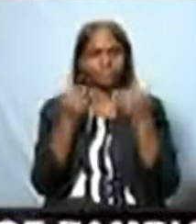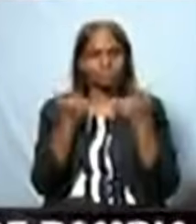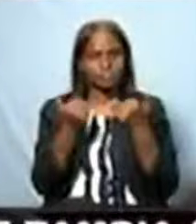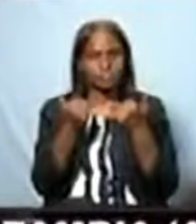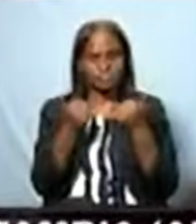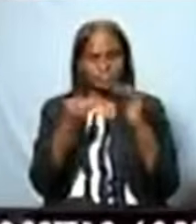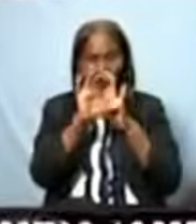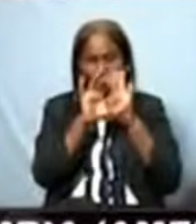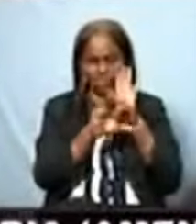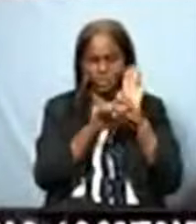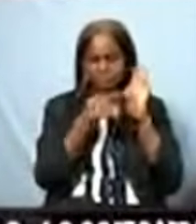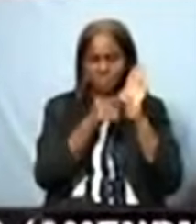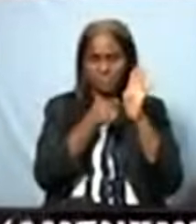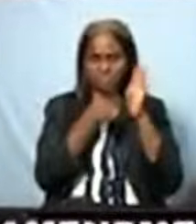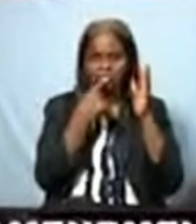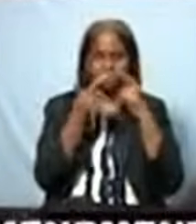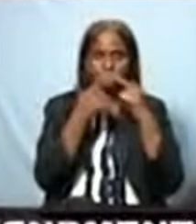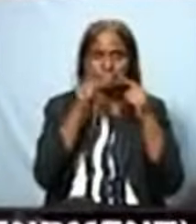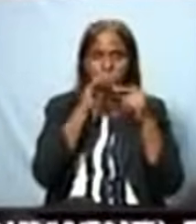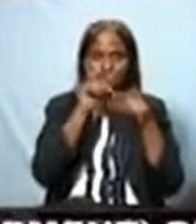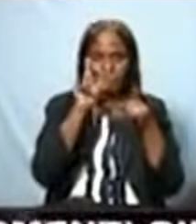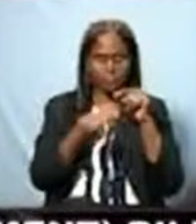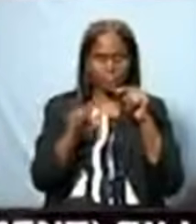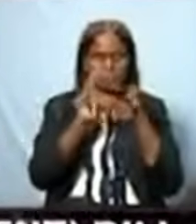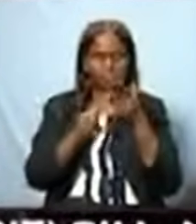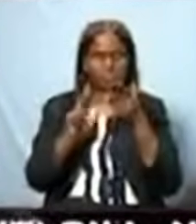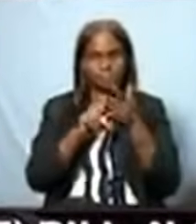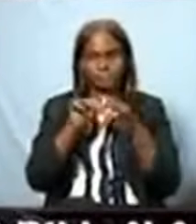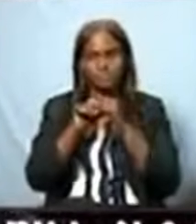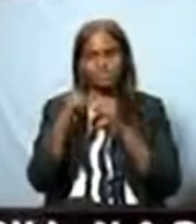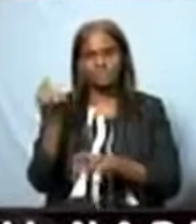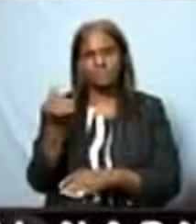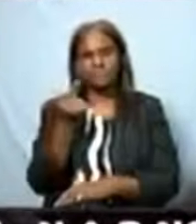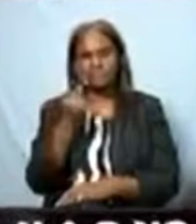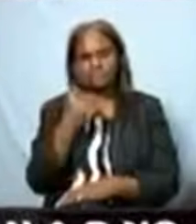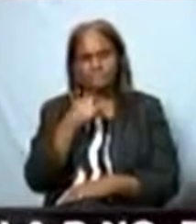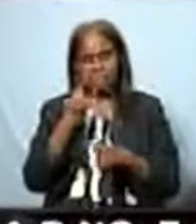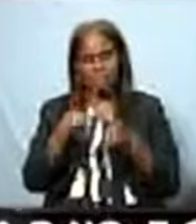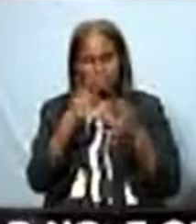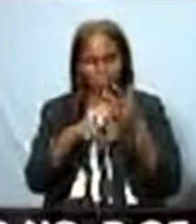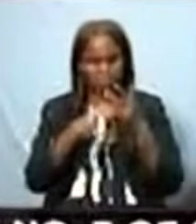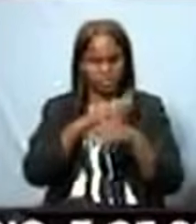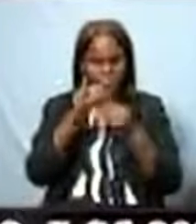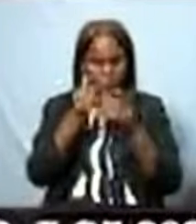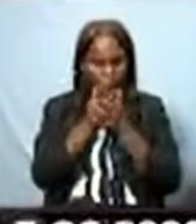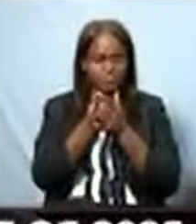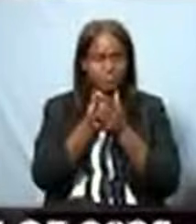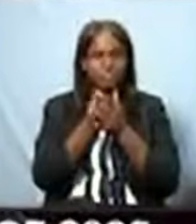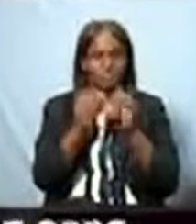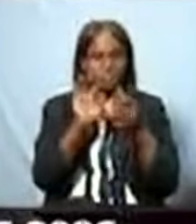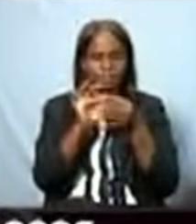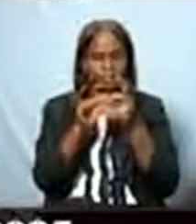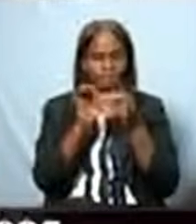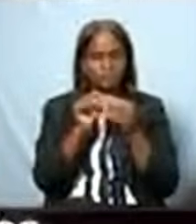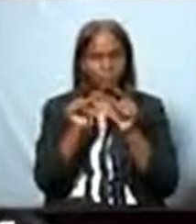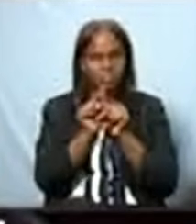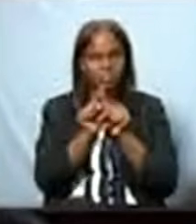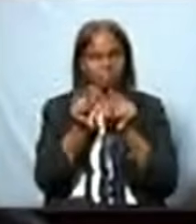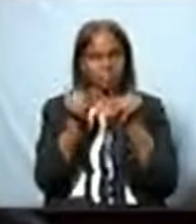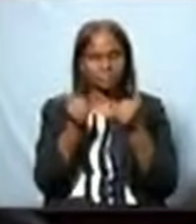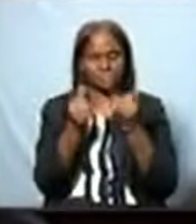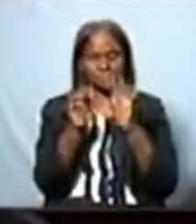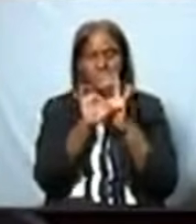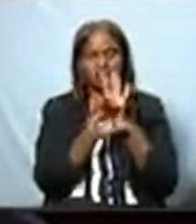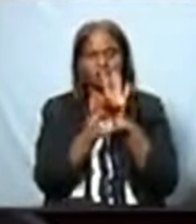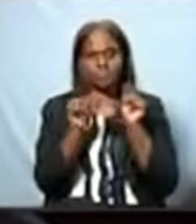The Constitution, as I said, you can't read it in isolation. You have to read it in coordination. This current